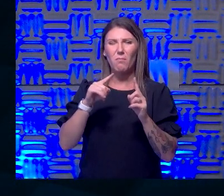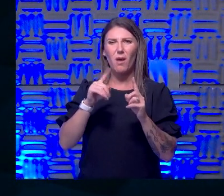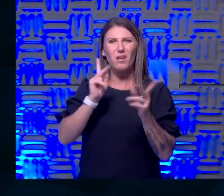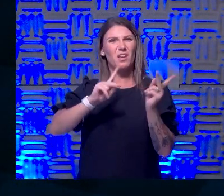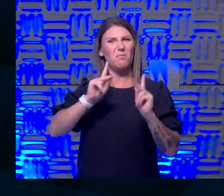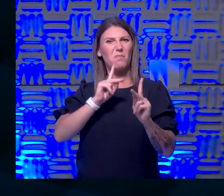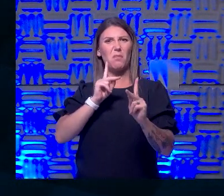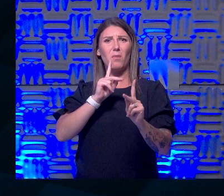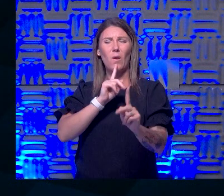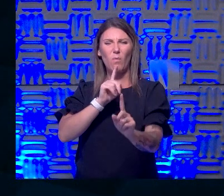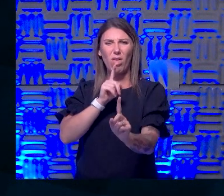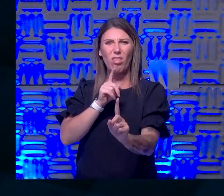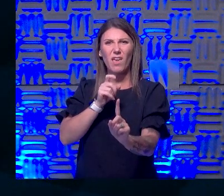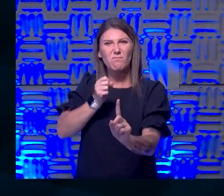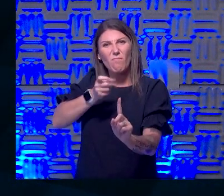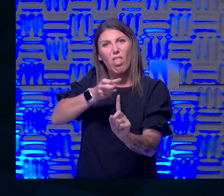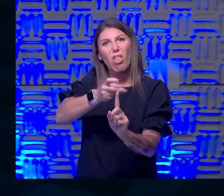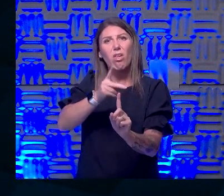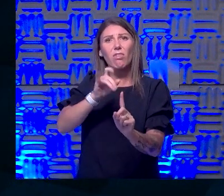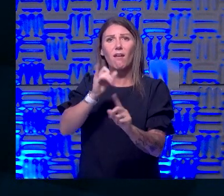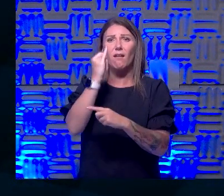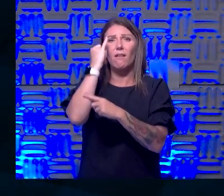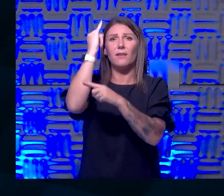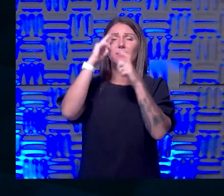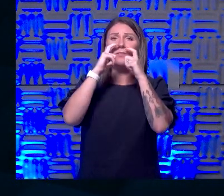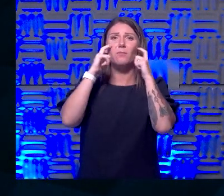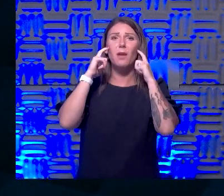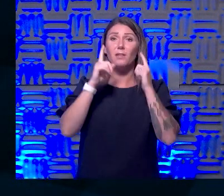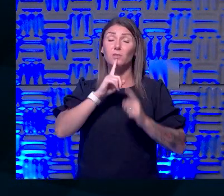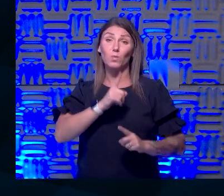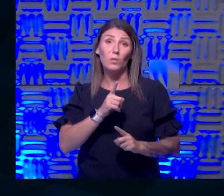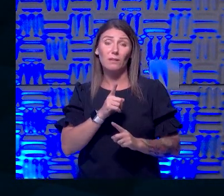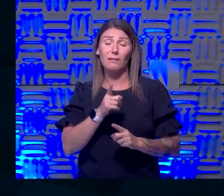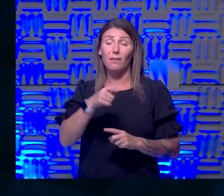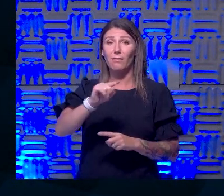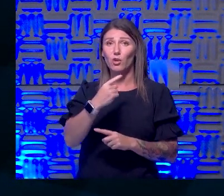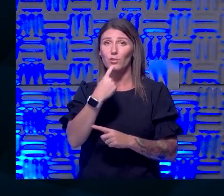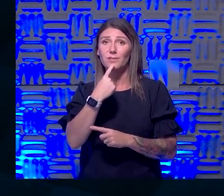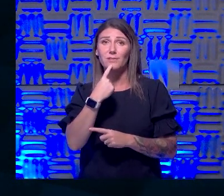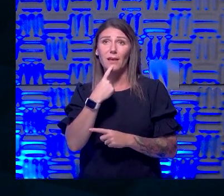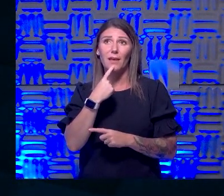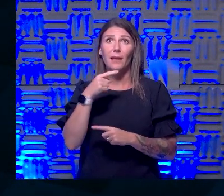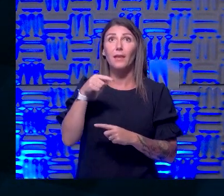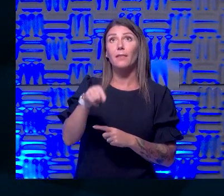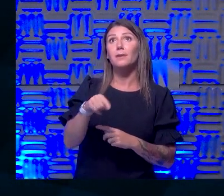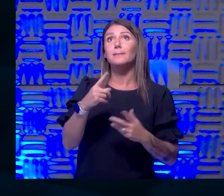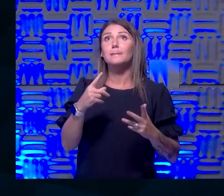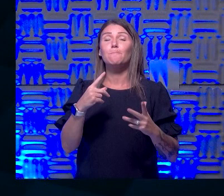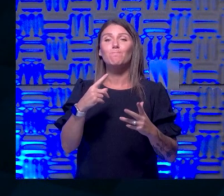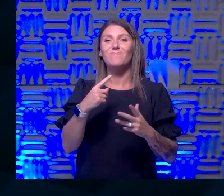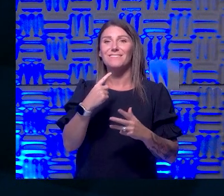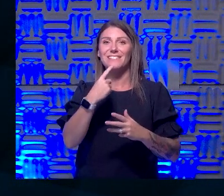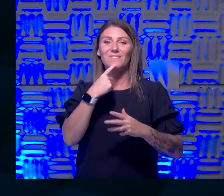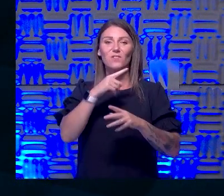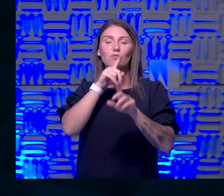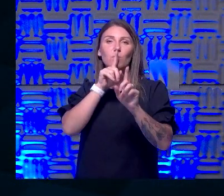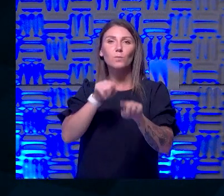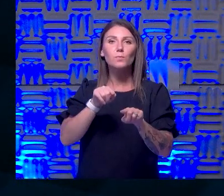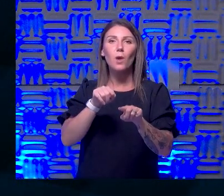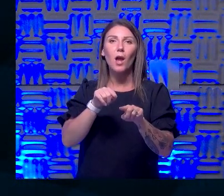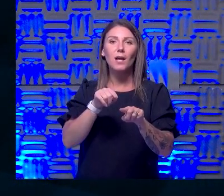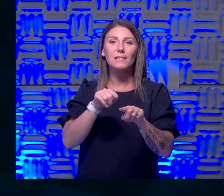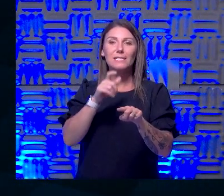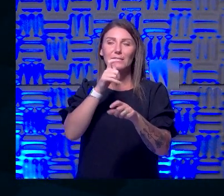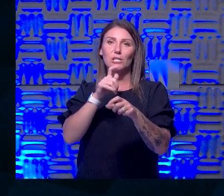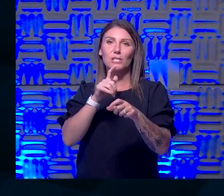idea of masks when in reality what they're saying is we think that the magnitude of the response is in